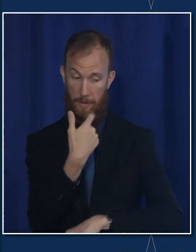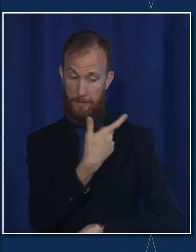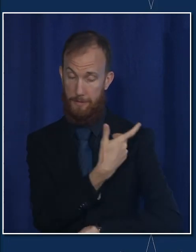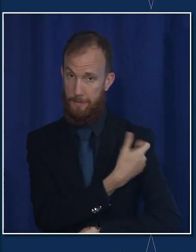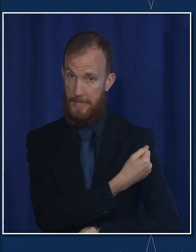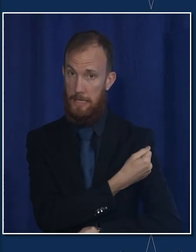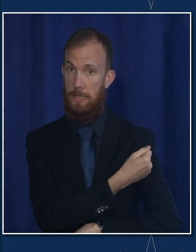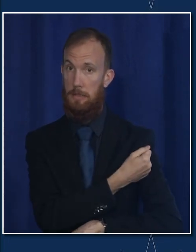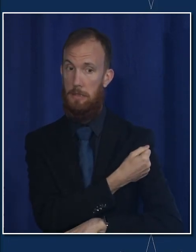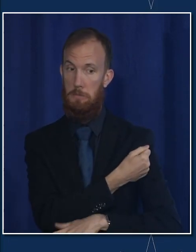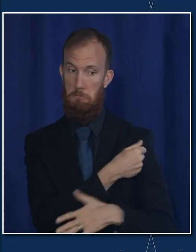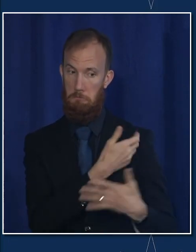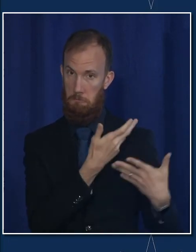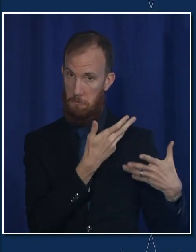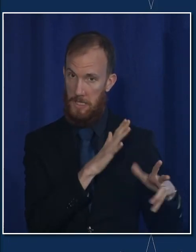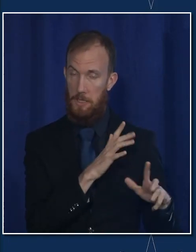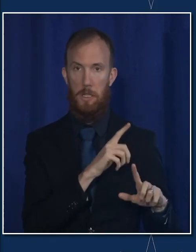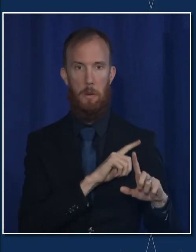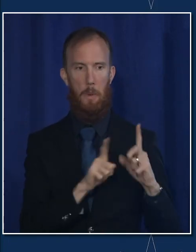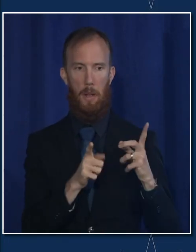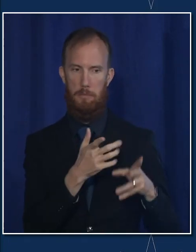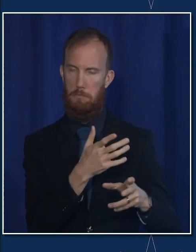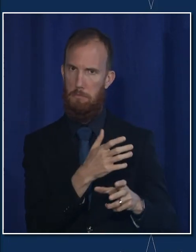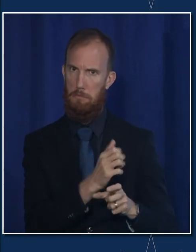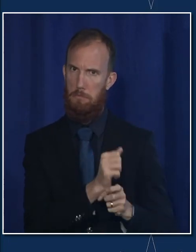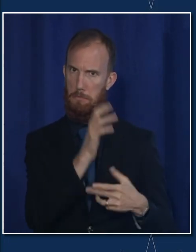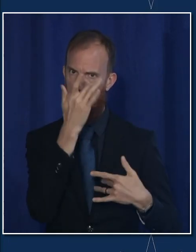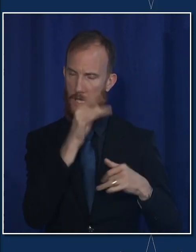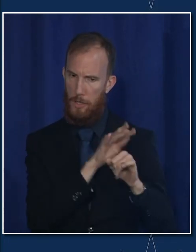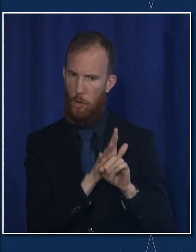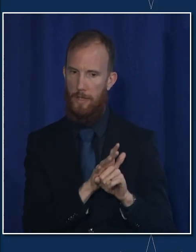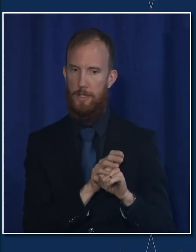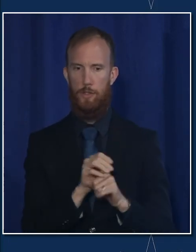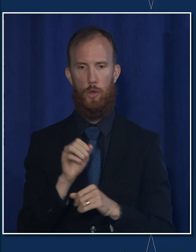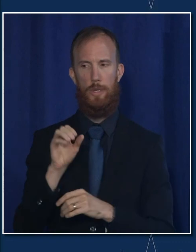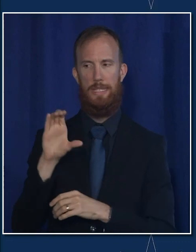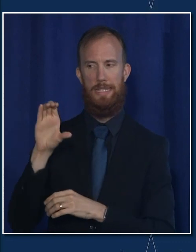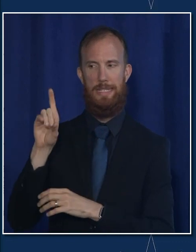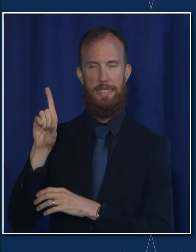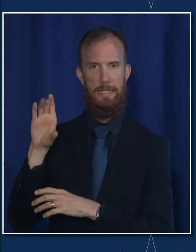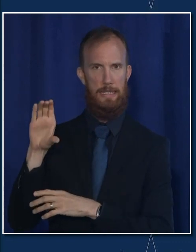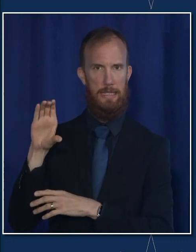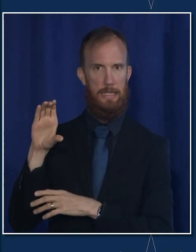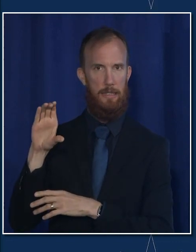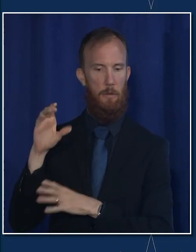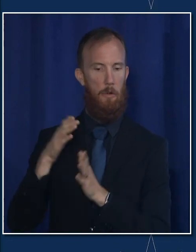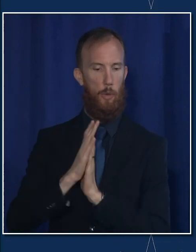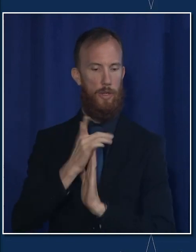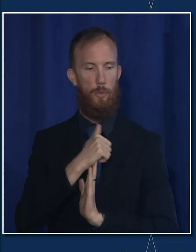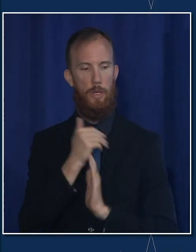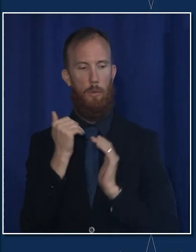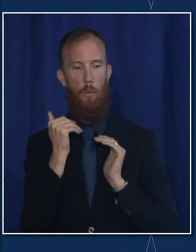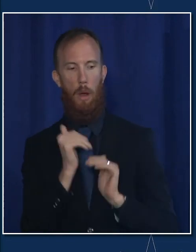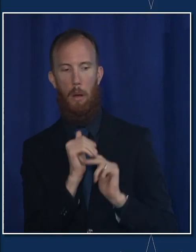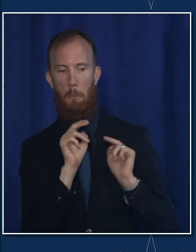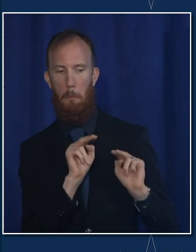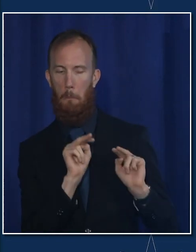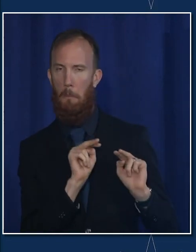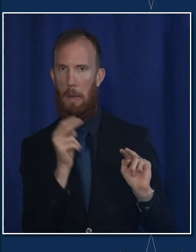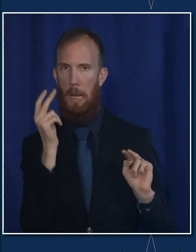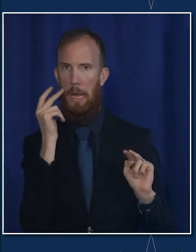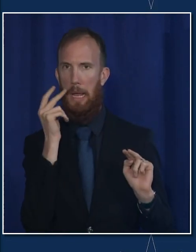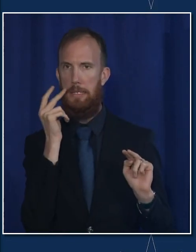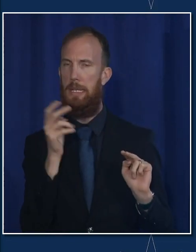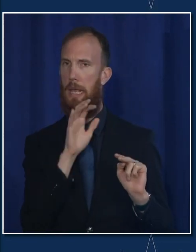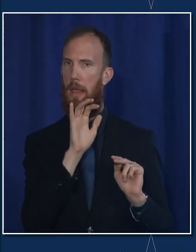a similar kind of gathering. And so we had been asked by CDC to actually pay some extra attention to this type